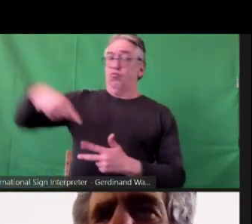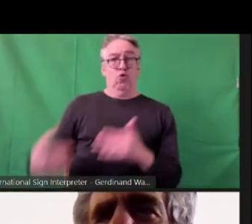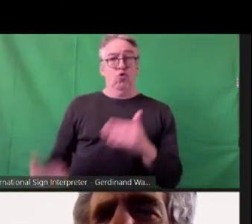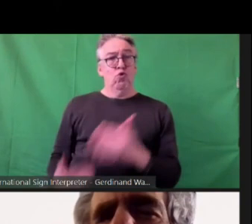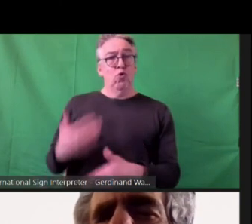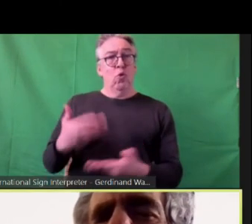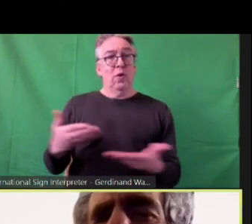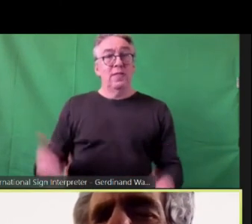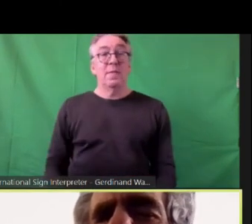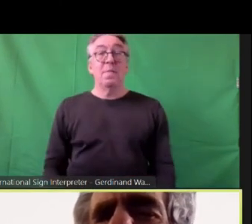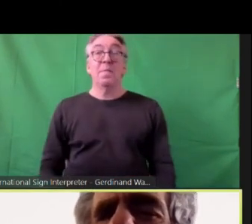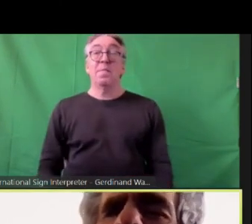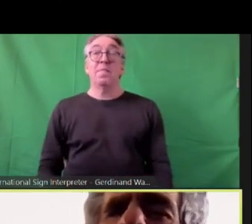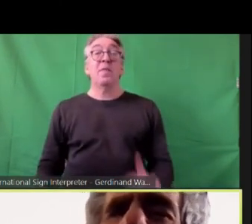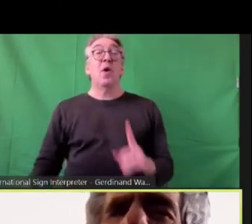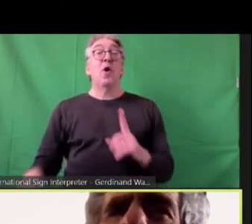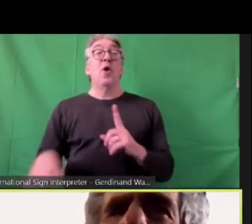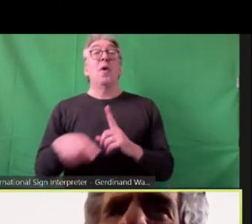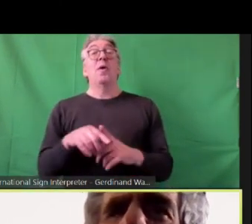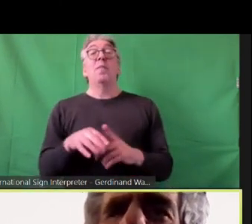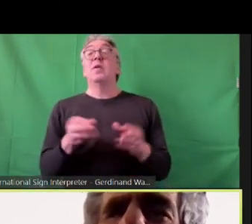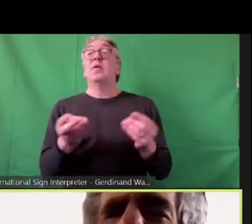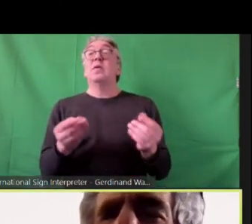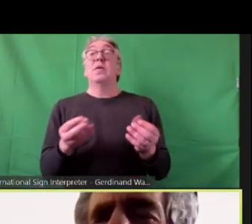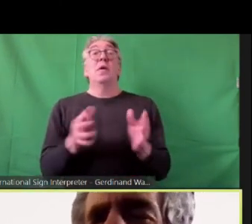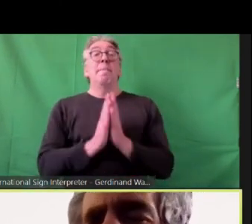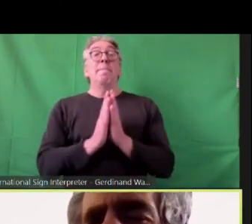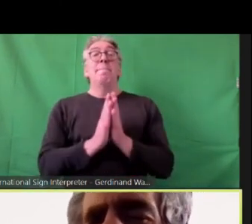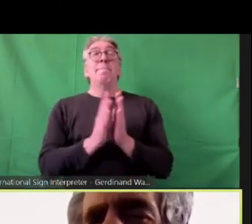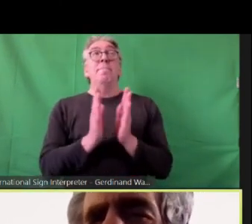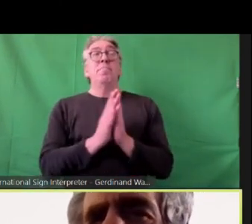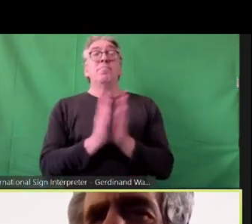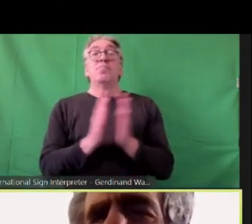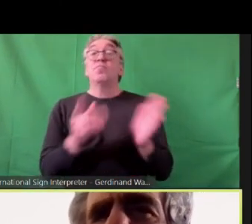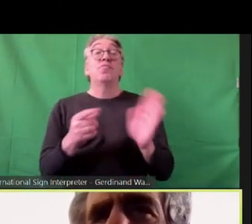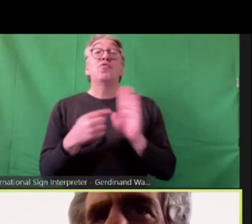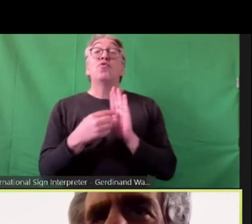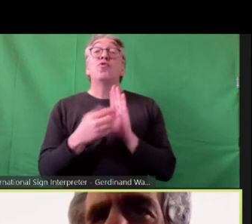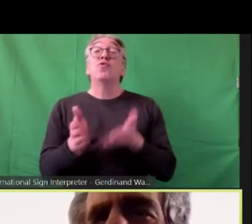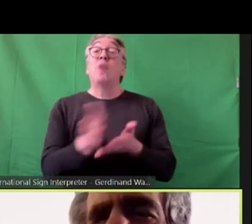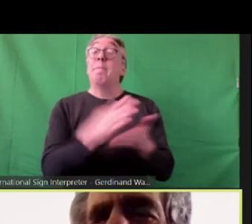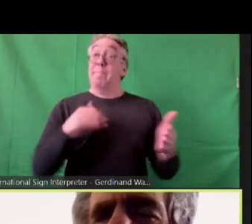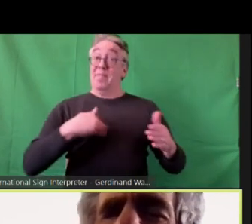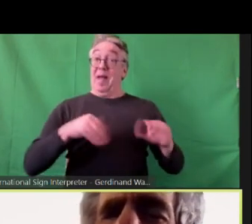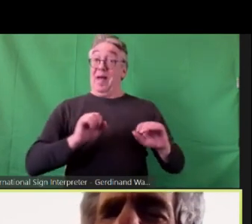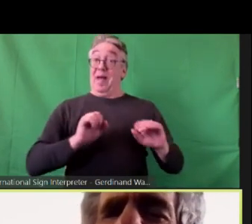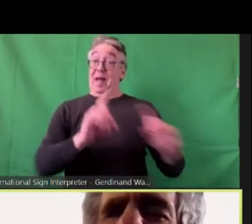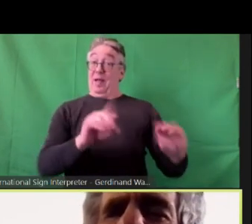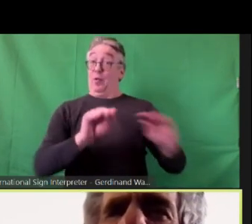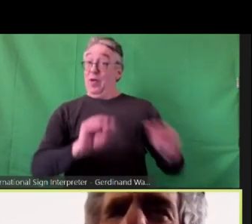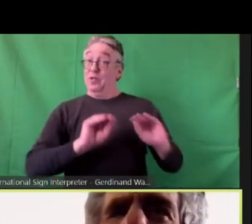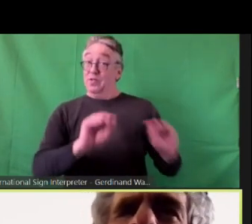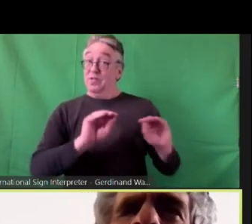get-go, such as in some of the work we do in our education field, where,